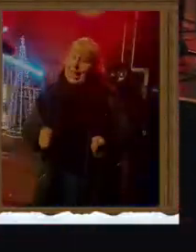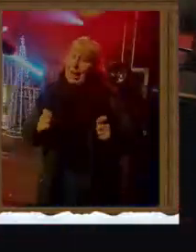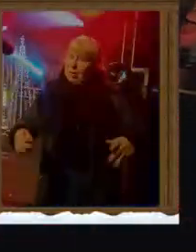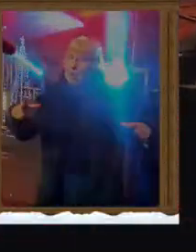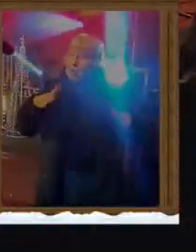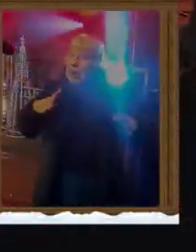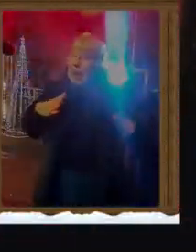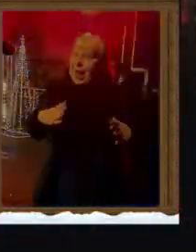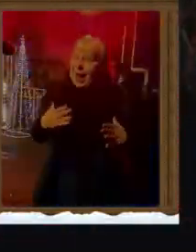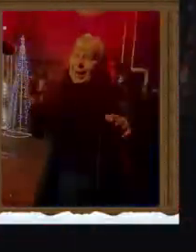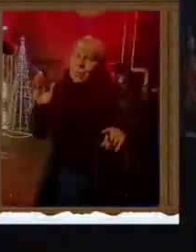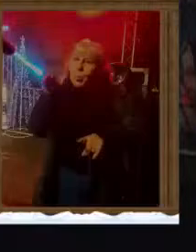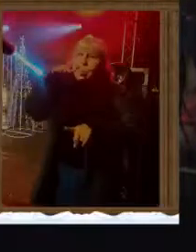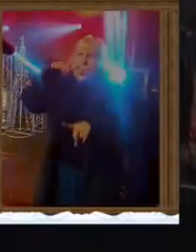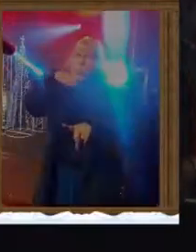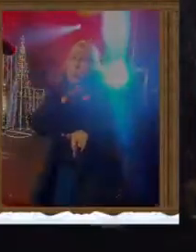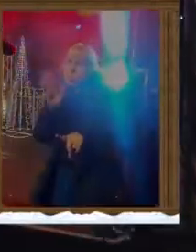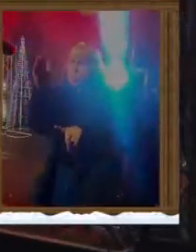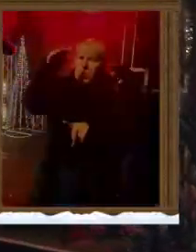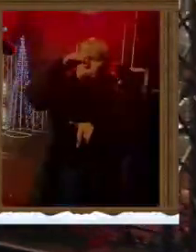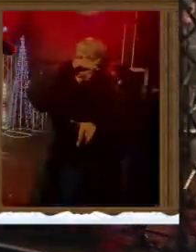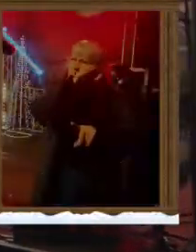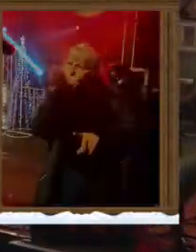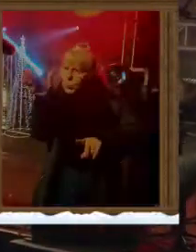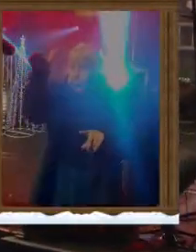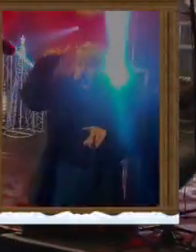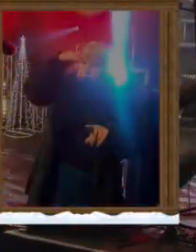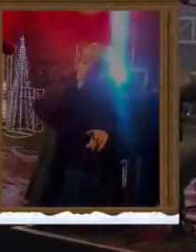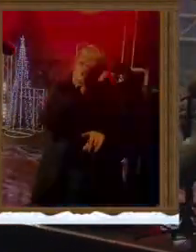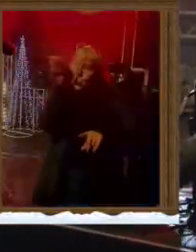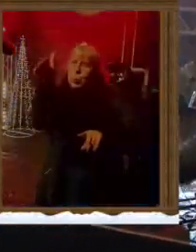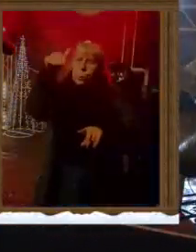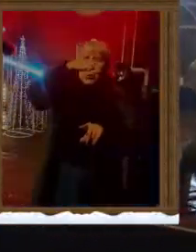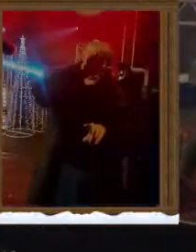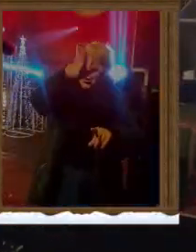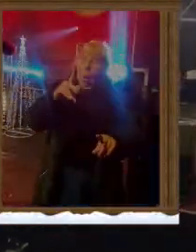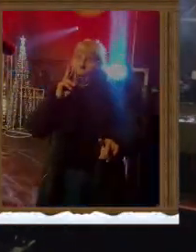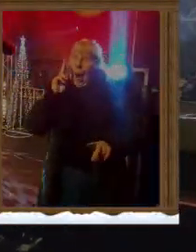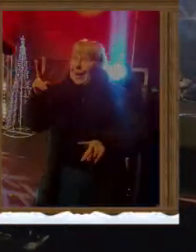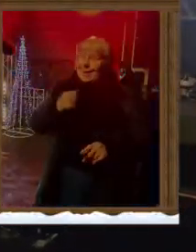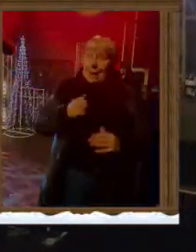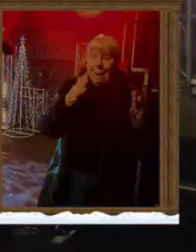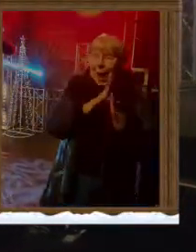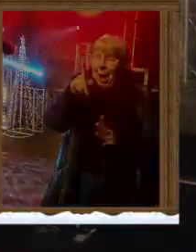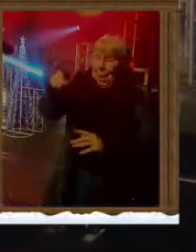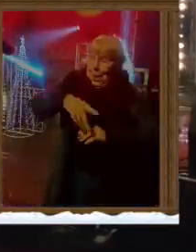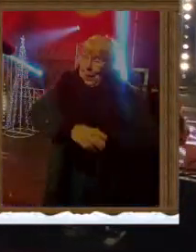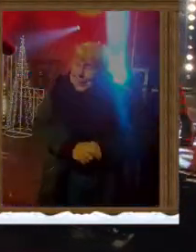I can see my house!